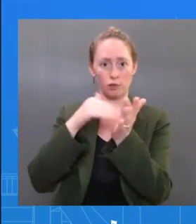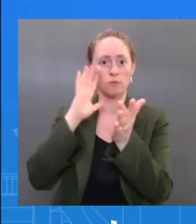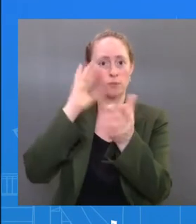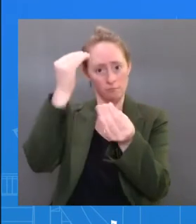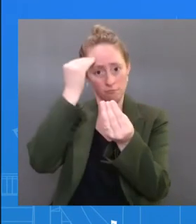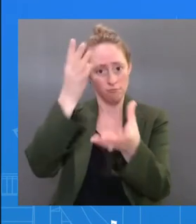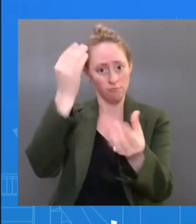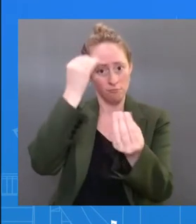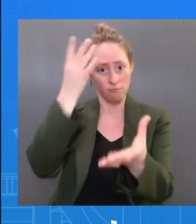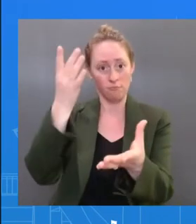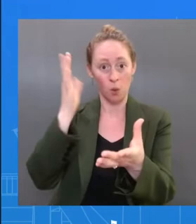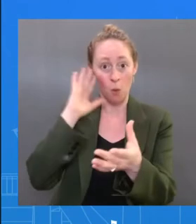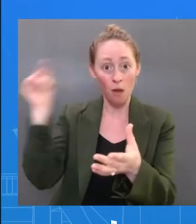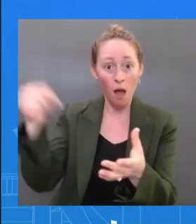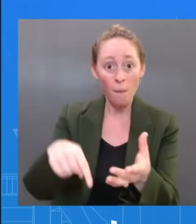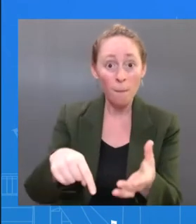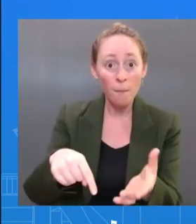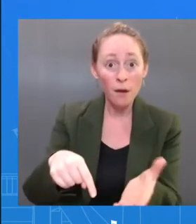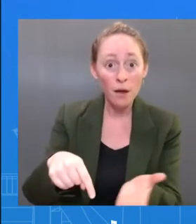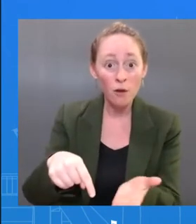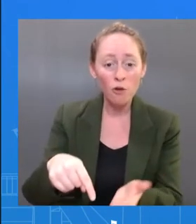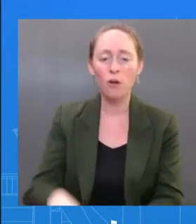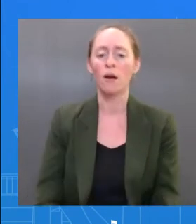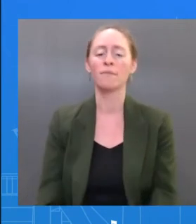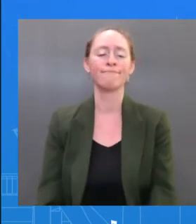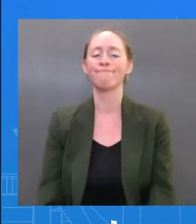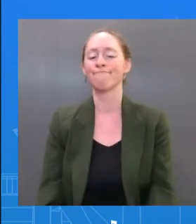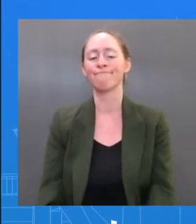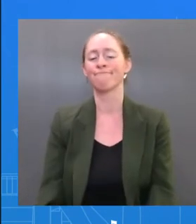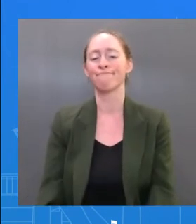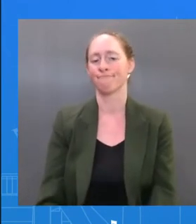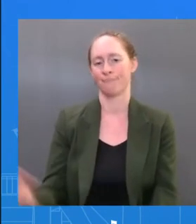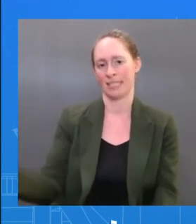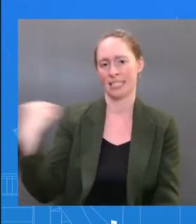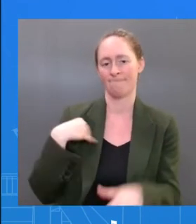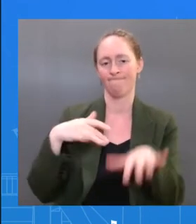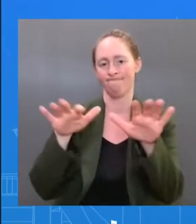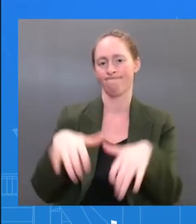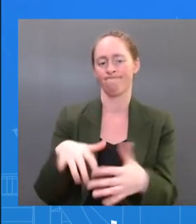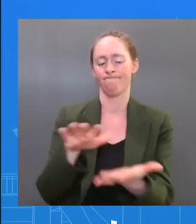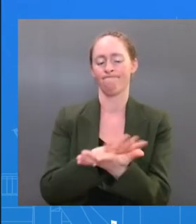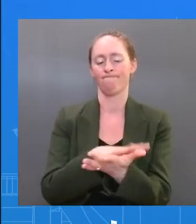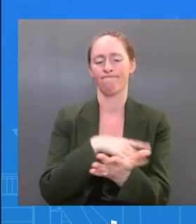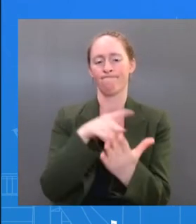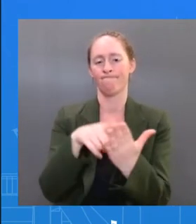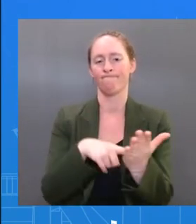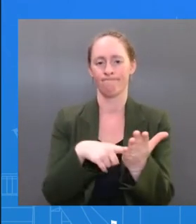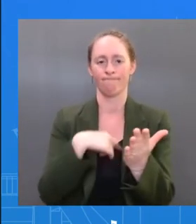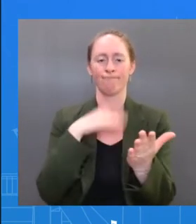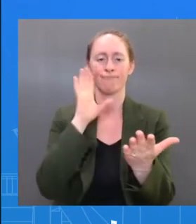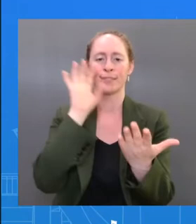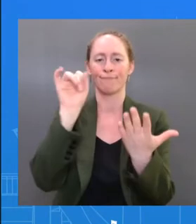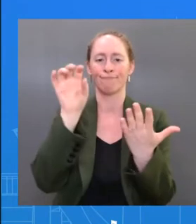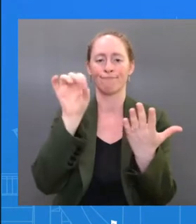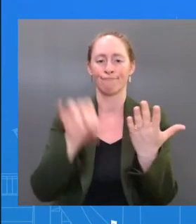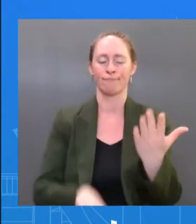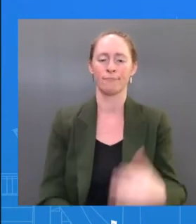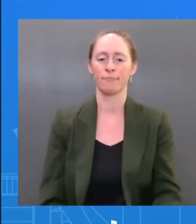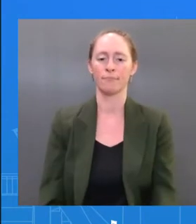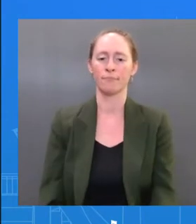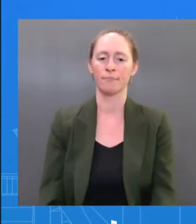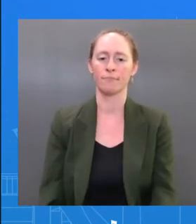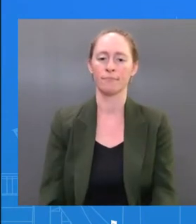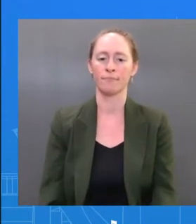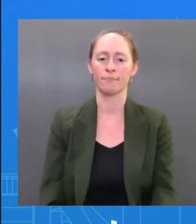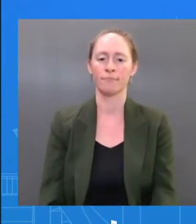Ms. It could — it could be from — directly from him. I believe it'll be directly from him. But you will get a daily statement — a daily. The necessarily come here and do it for what think, we're